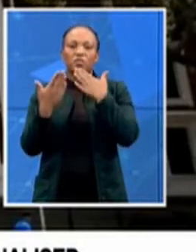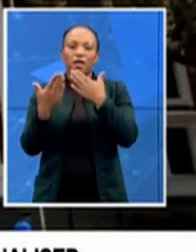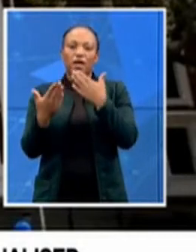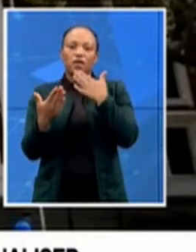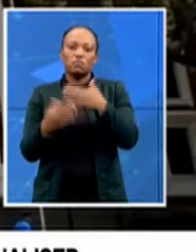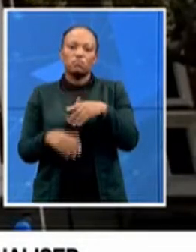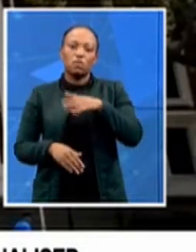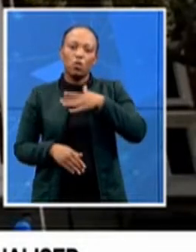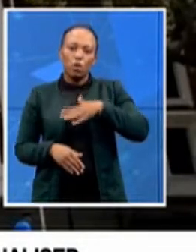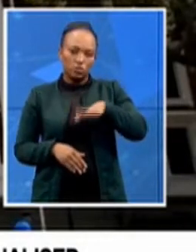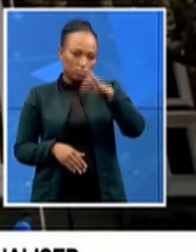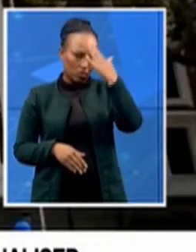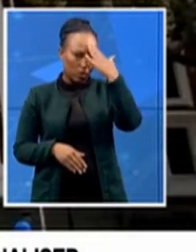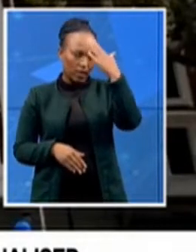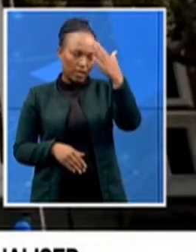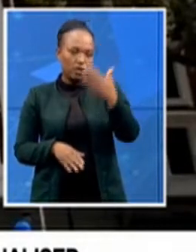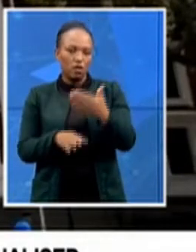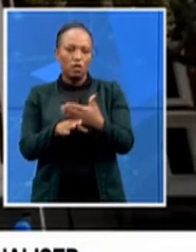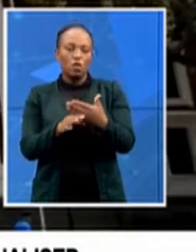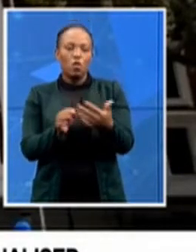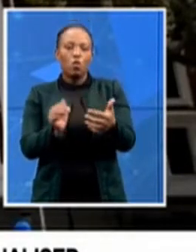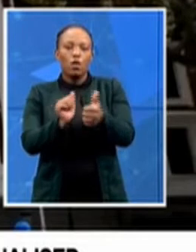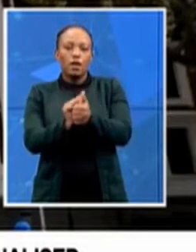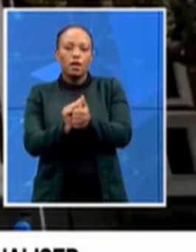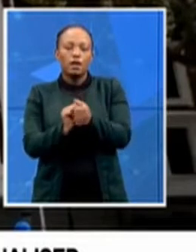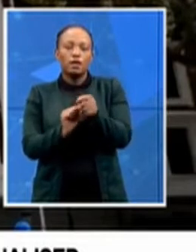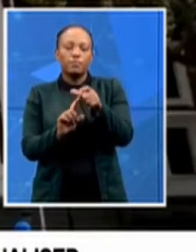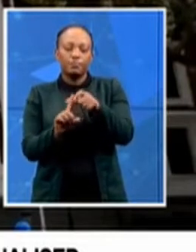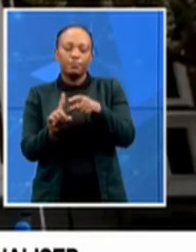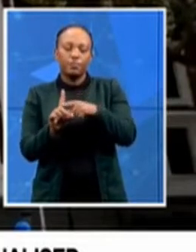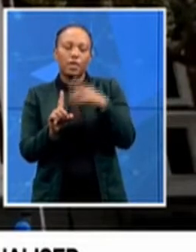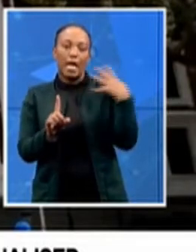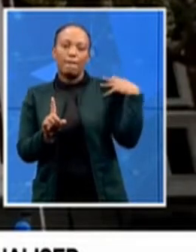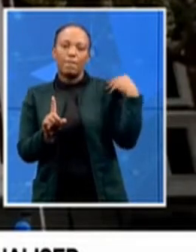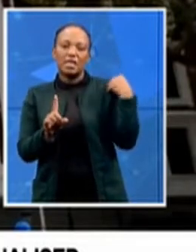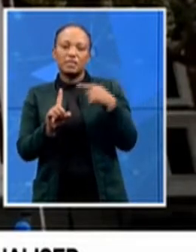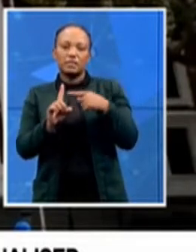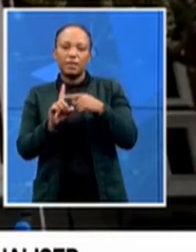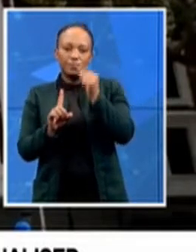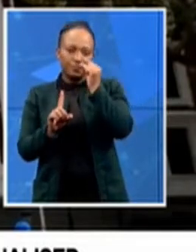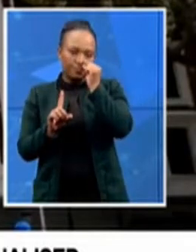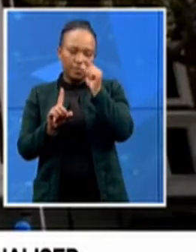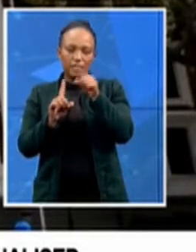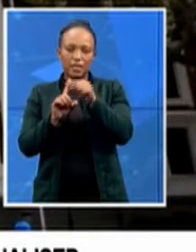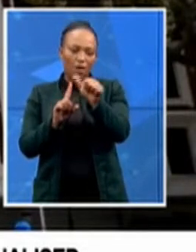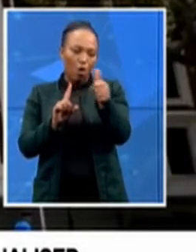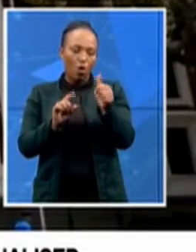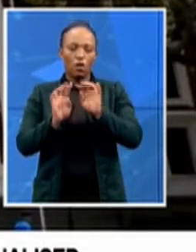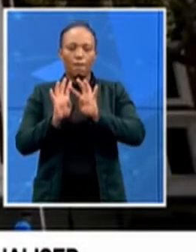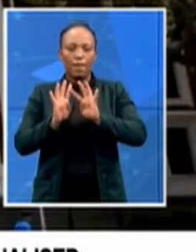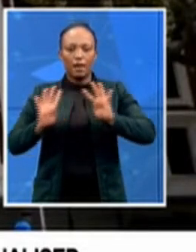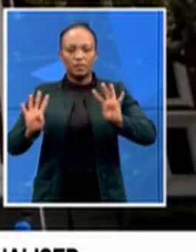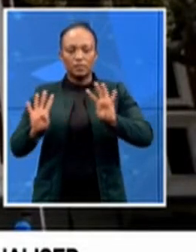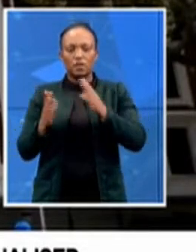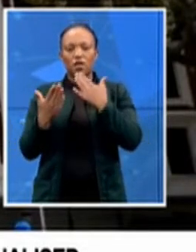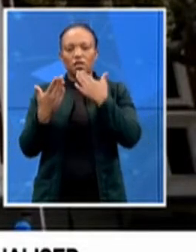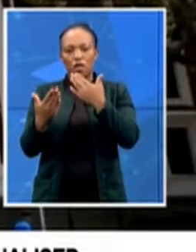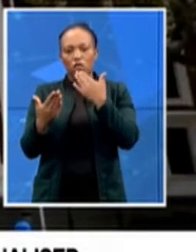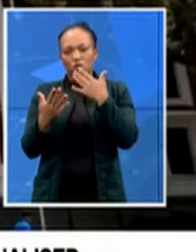Minister Kubayi-Ngubane, and all the panelists. Thank you very much for very interactive and